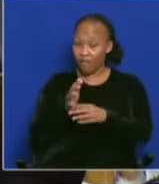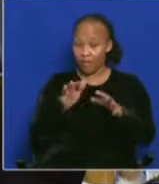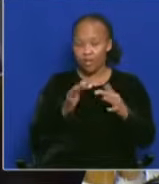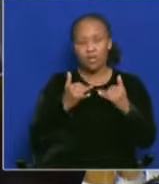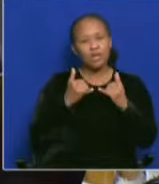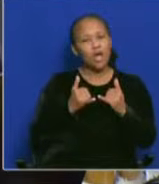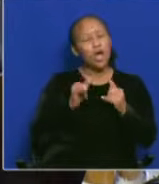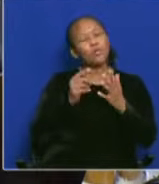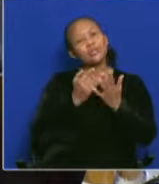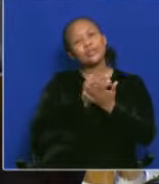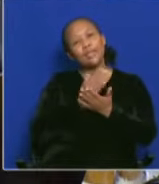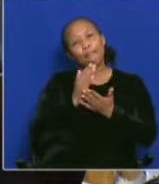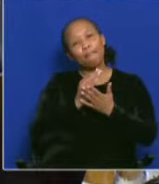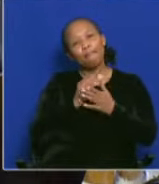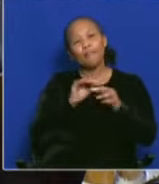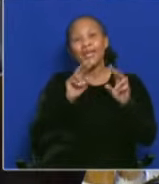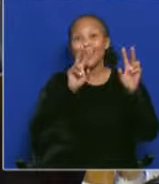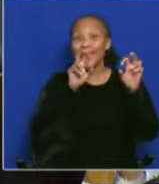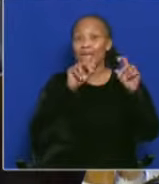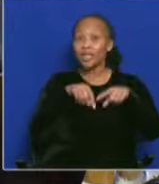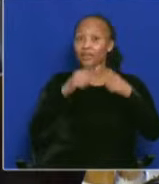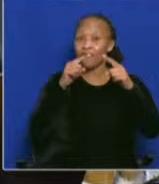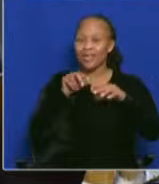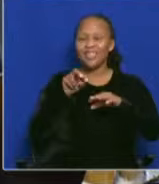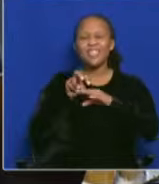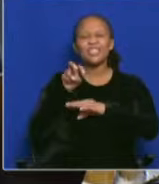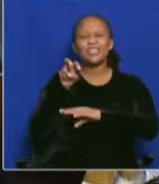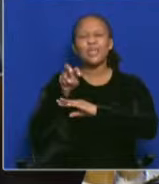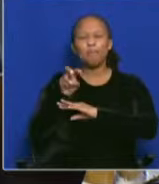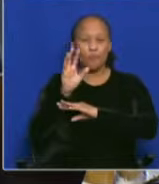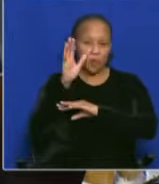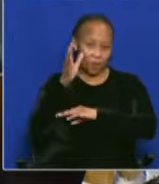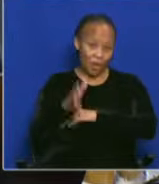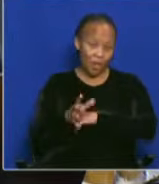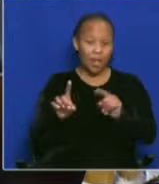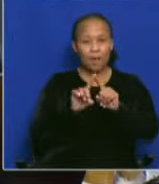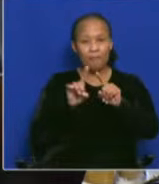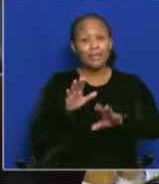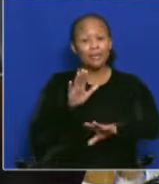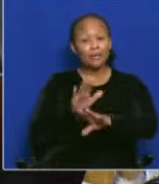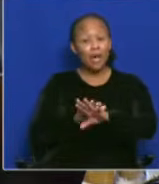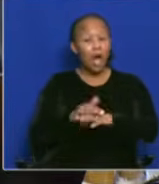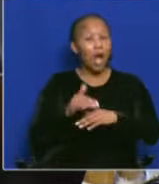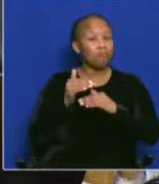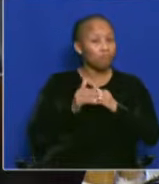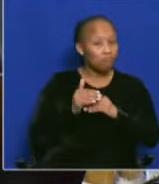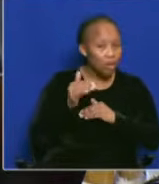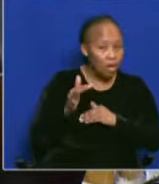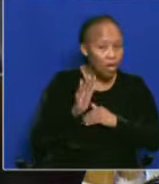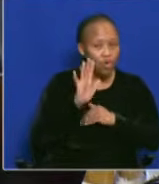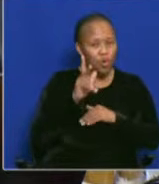but as you go through it, you'll see that they relate to what I've said about